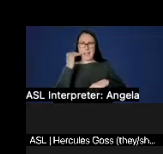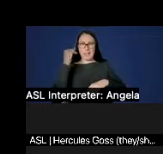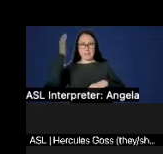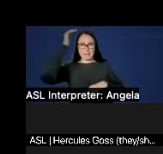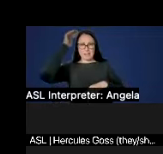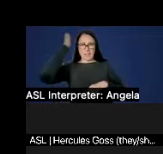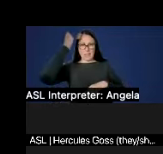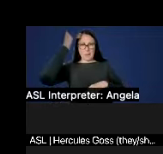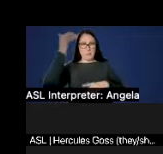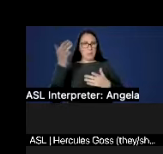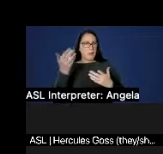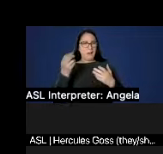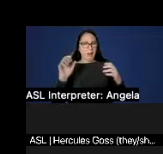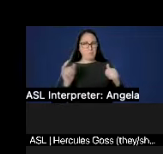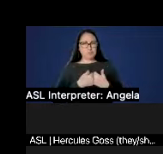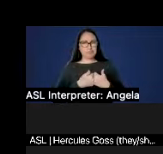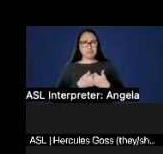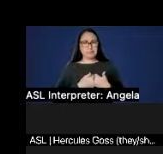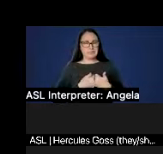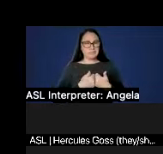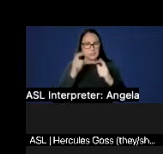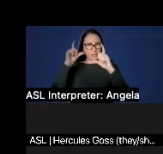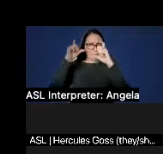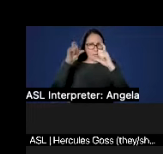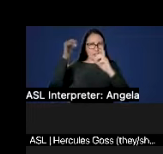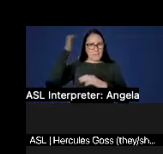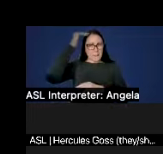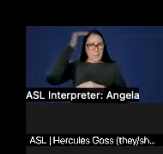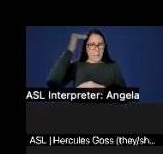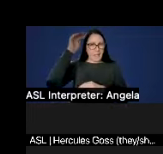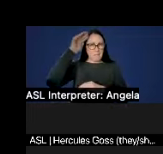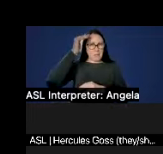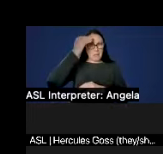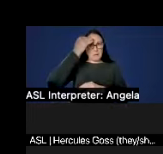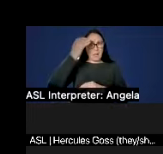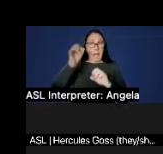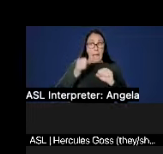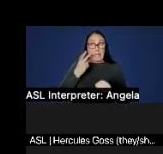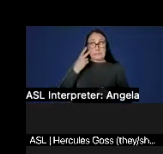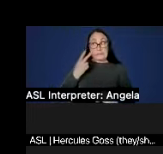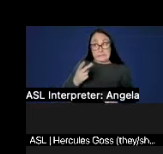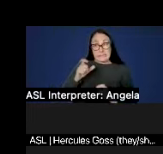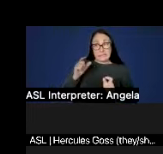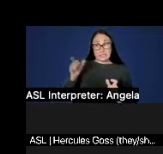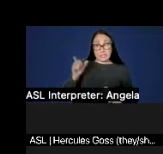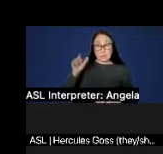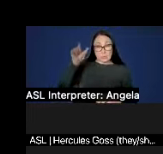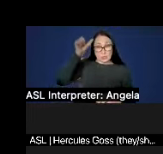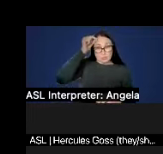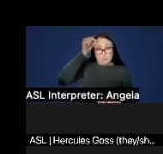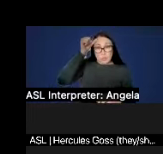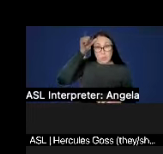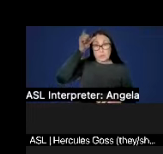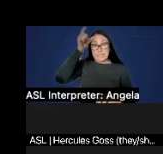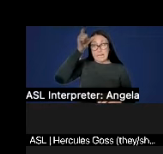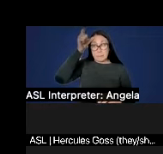challenging to take a picture of that. You can say, well, I can see that it's a huge goose egg. And then the photo looks like, you